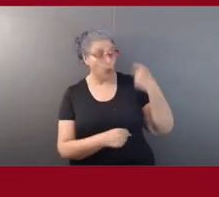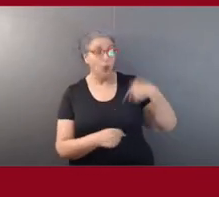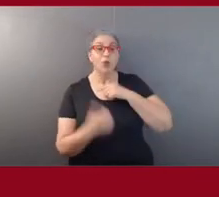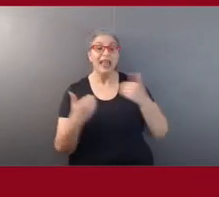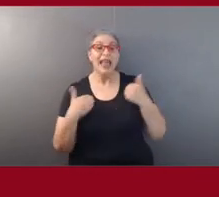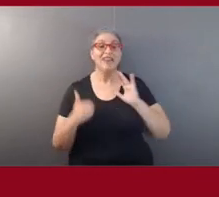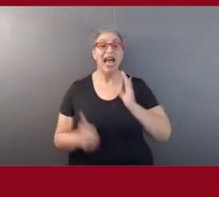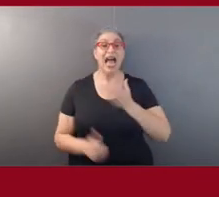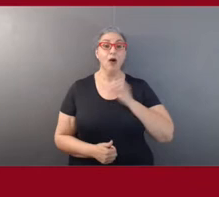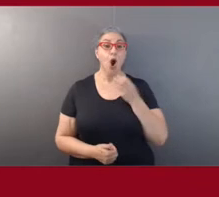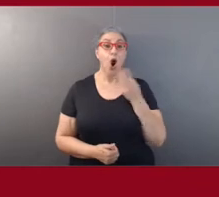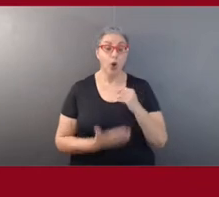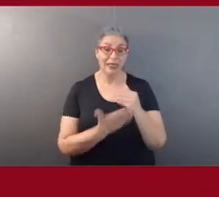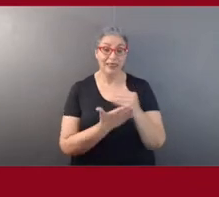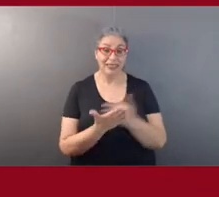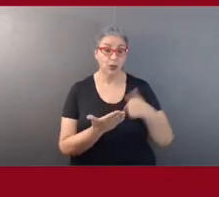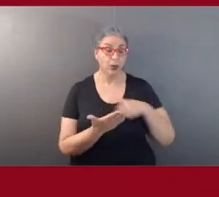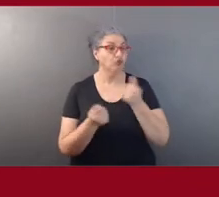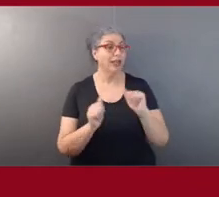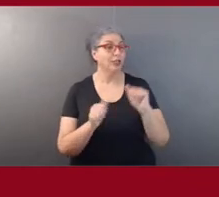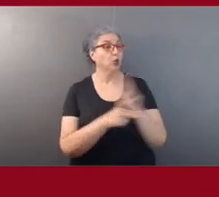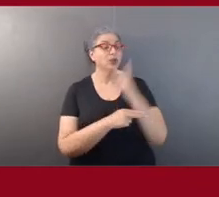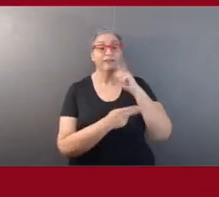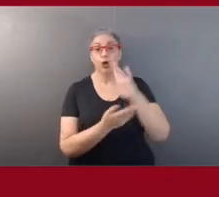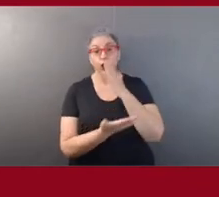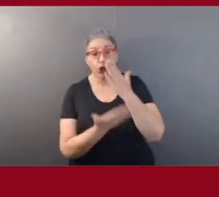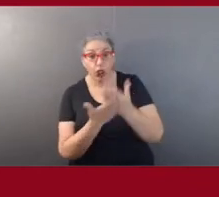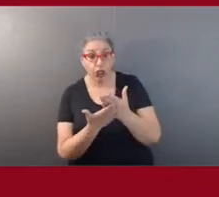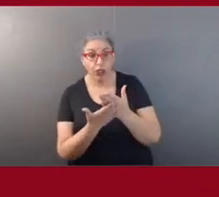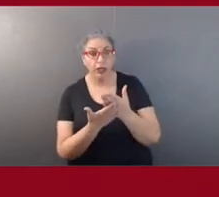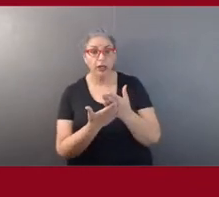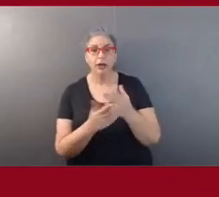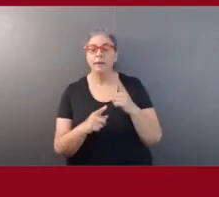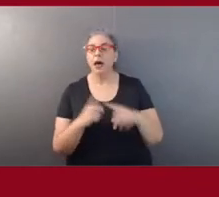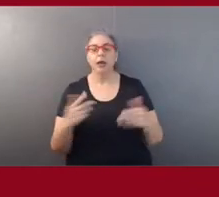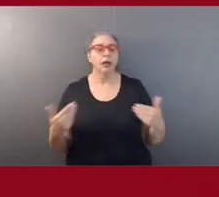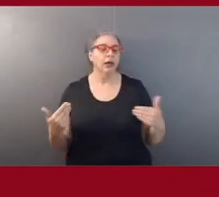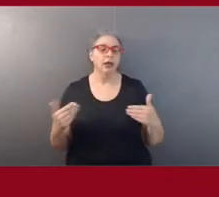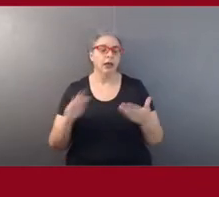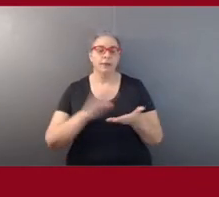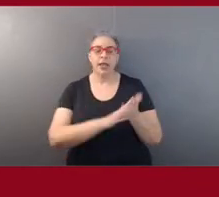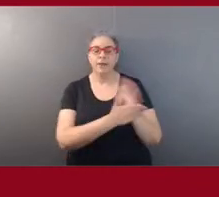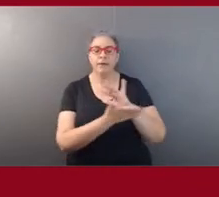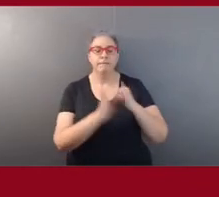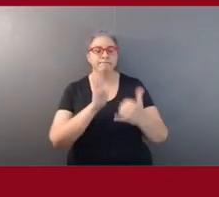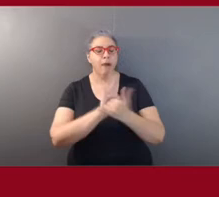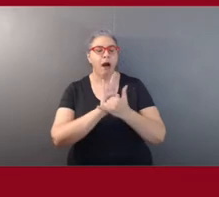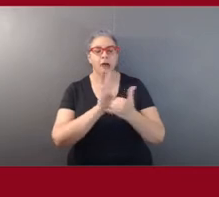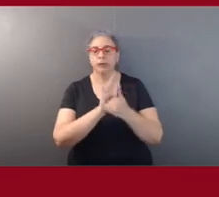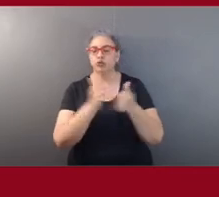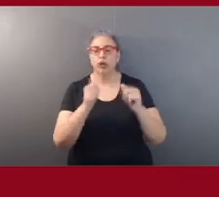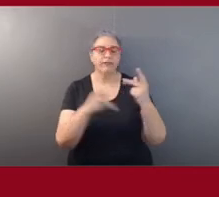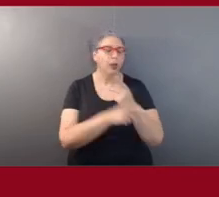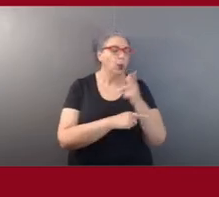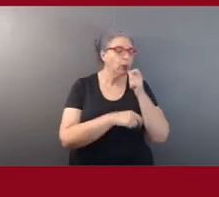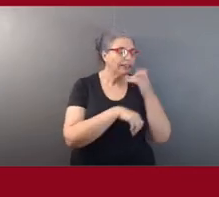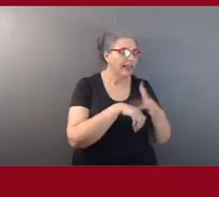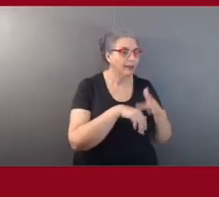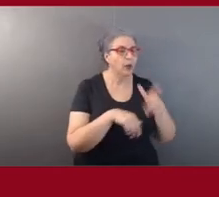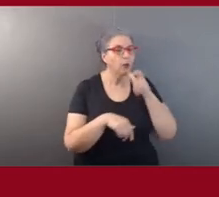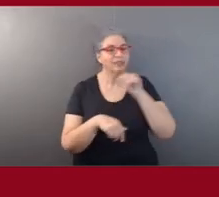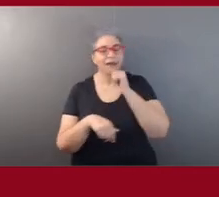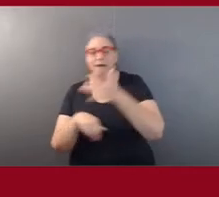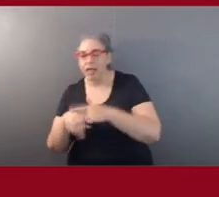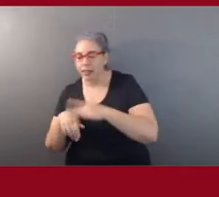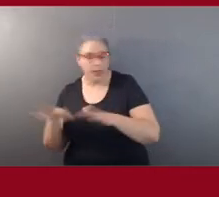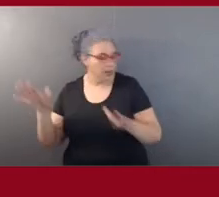the list for good. What it became was so untenable to try to figure out who was available and who was not. And that's when